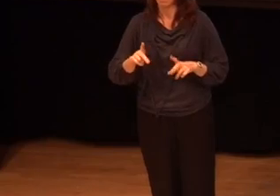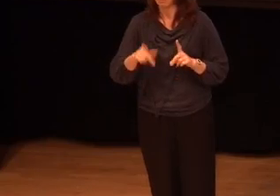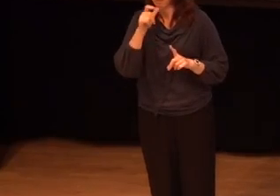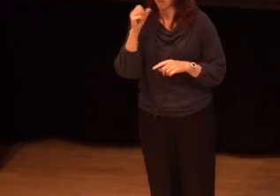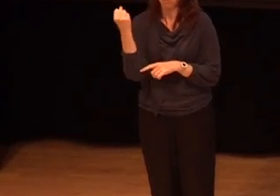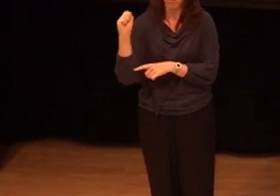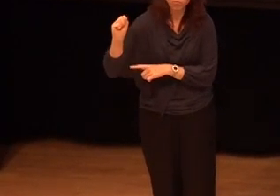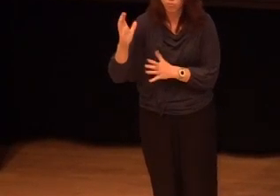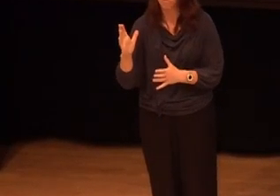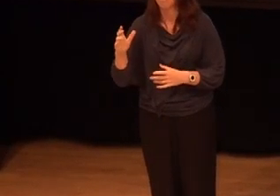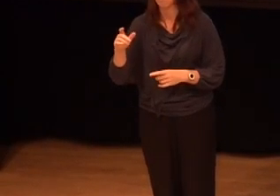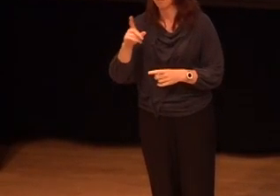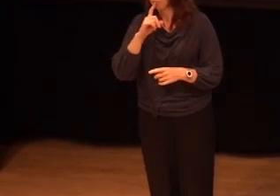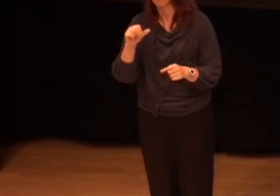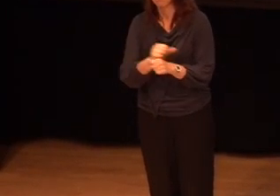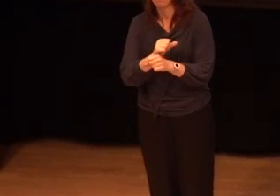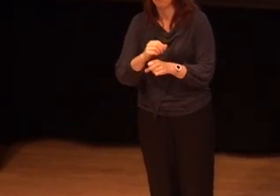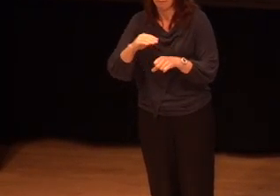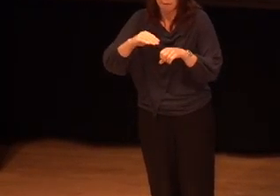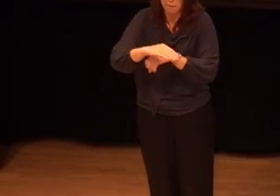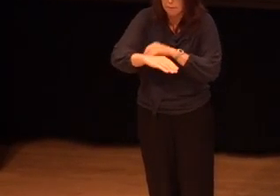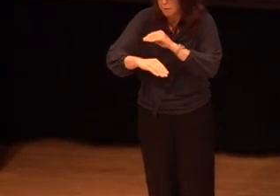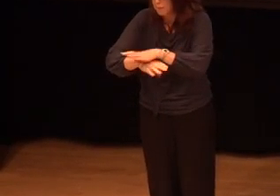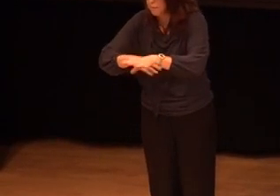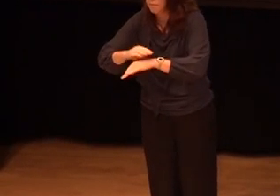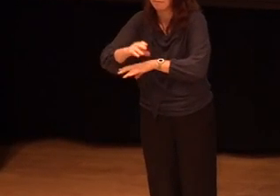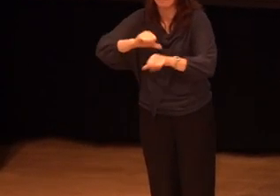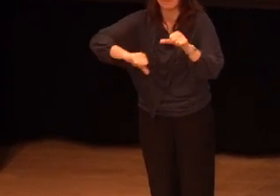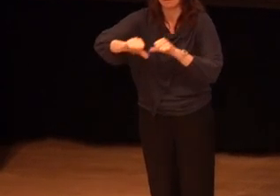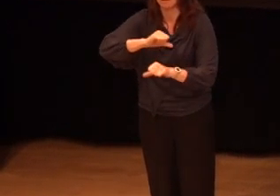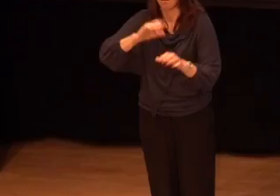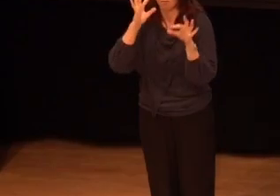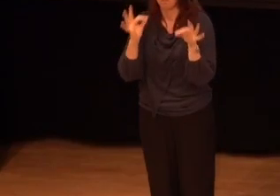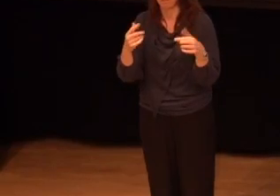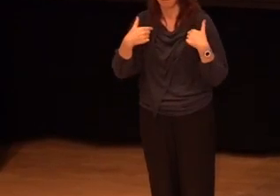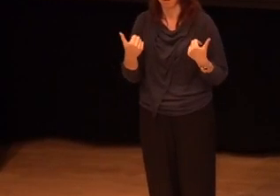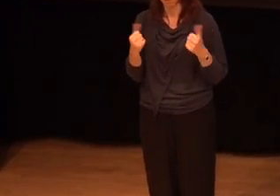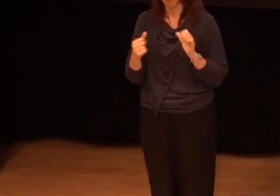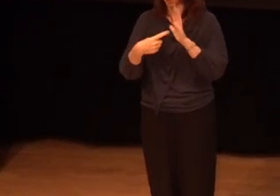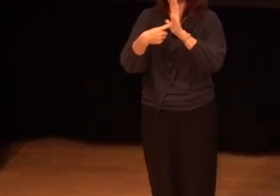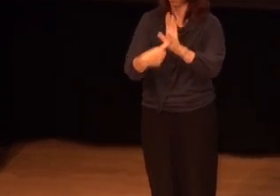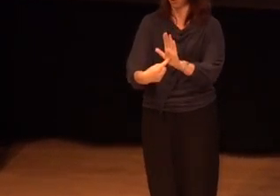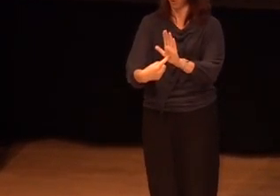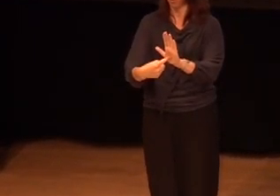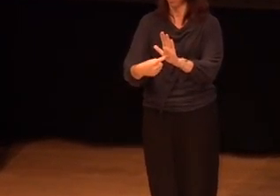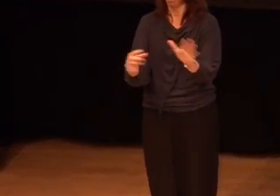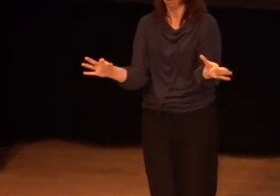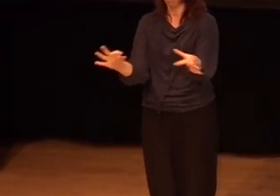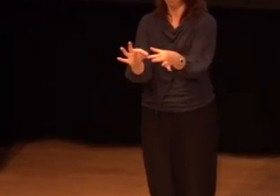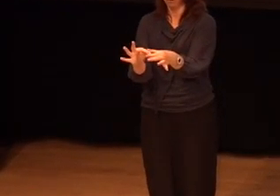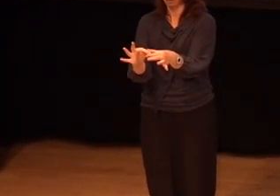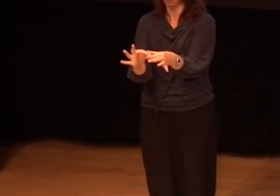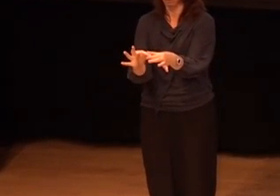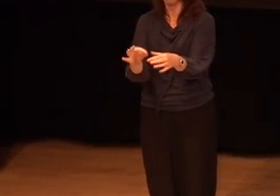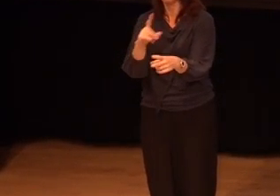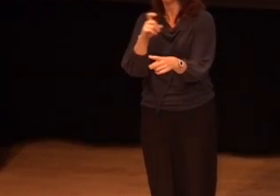to each other, and they were informing and influencing each other. So I tried to kind of show those connections, because that helped us